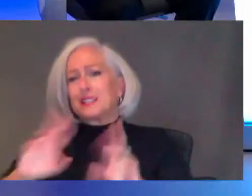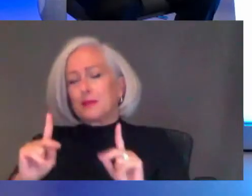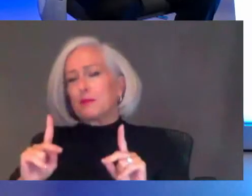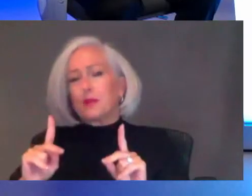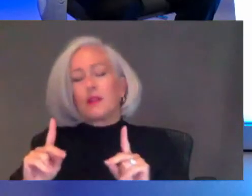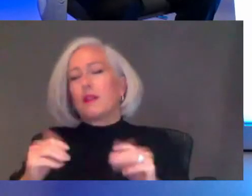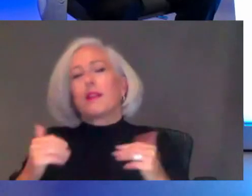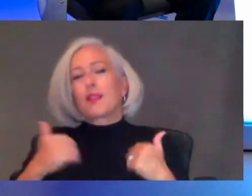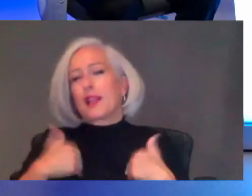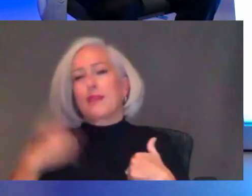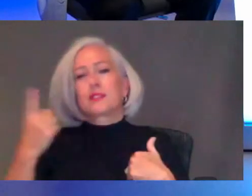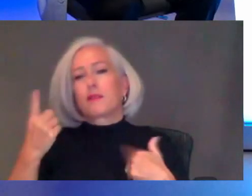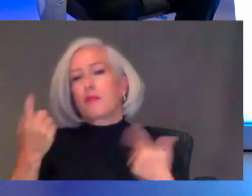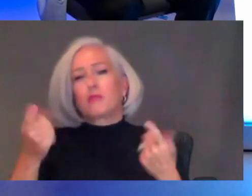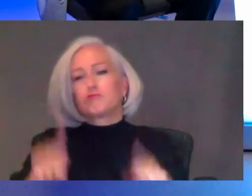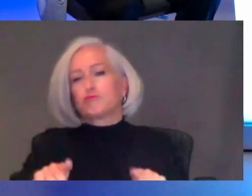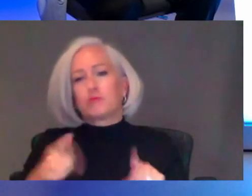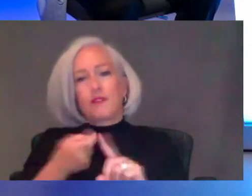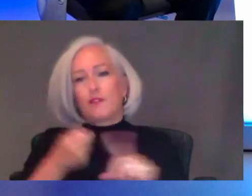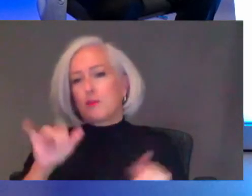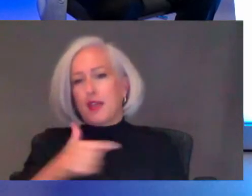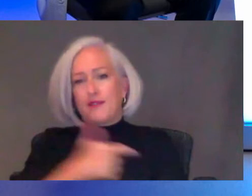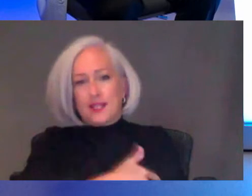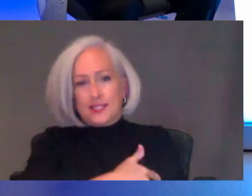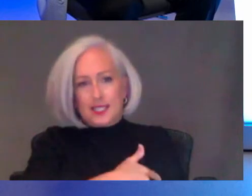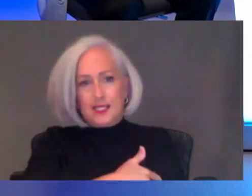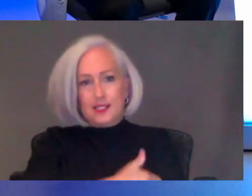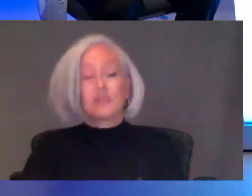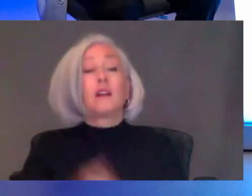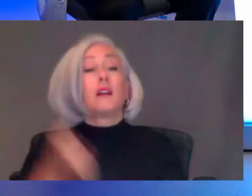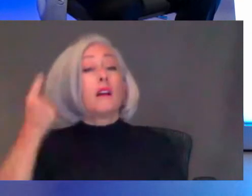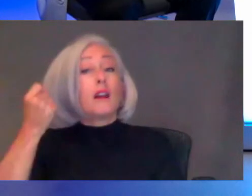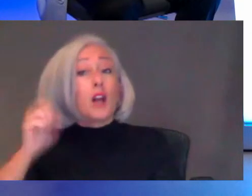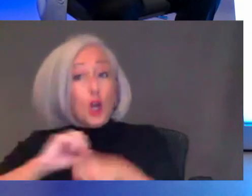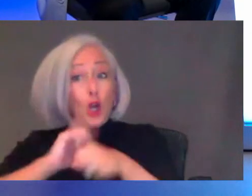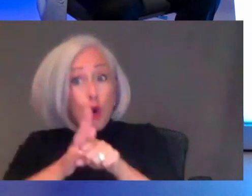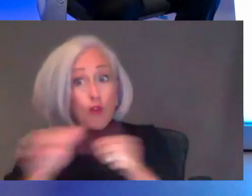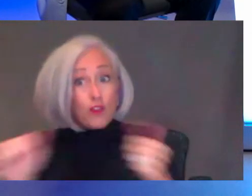a little bit older adults. But yes, these young